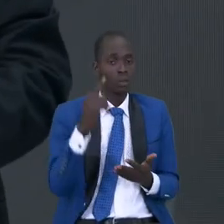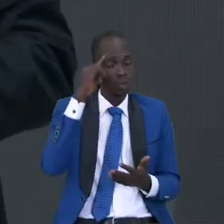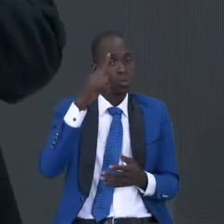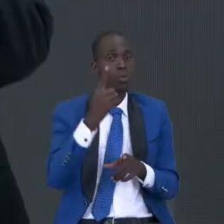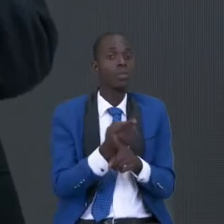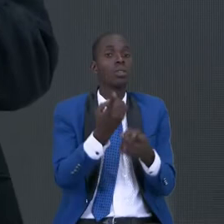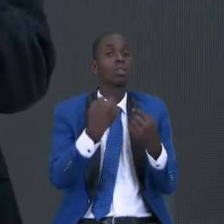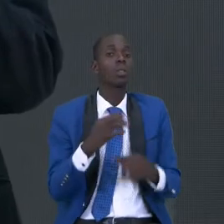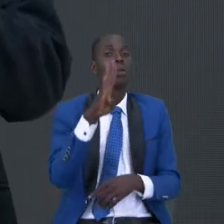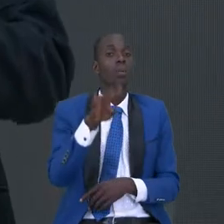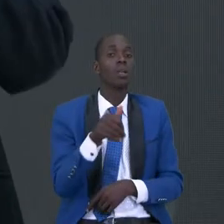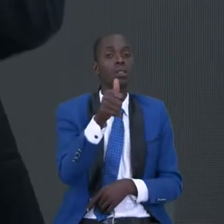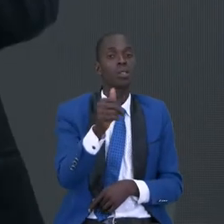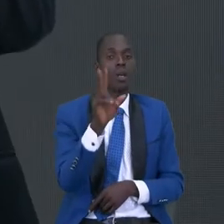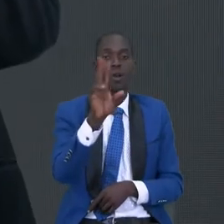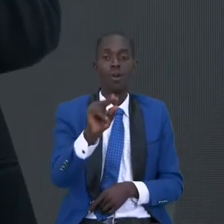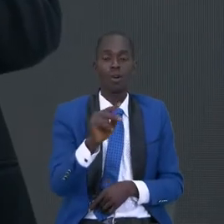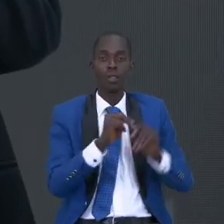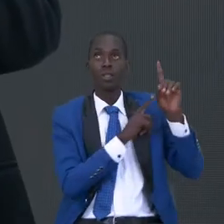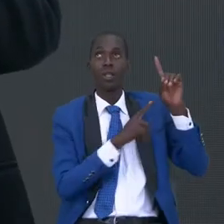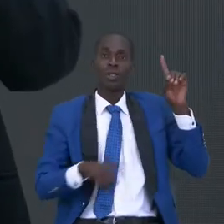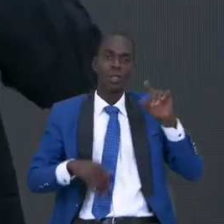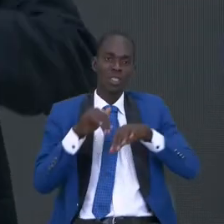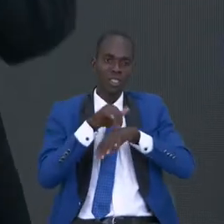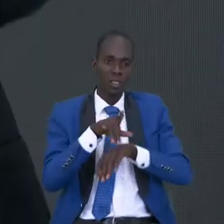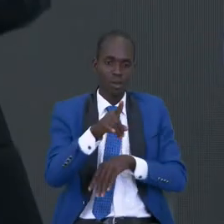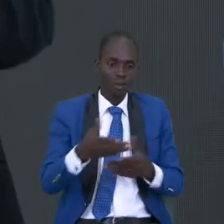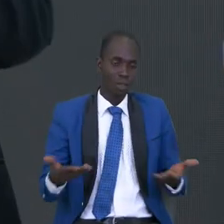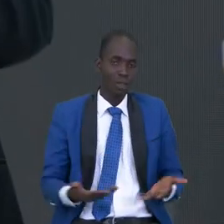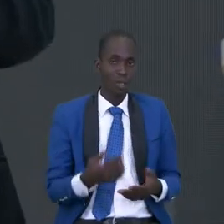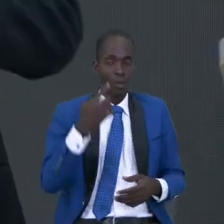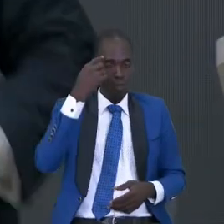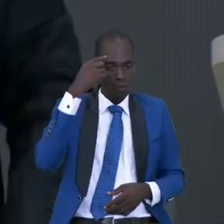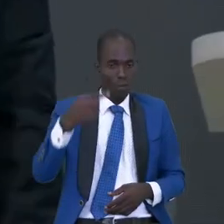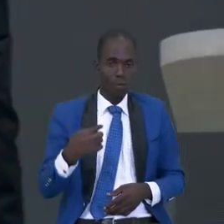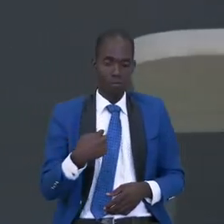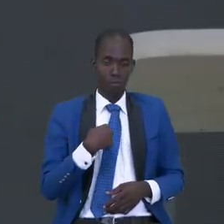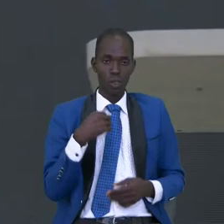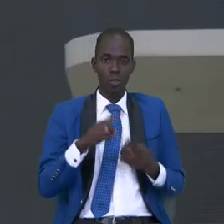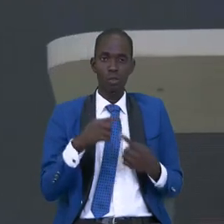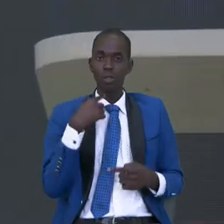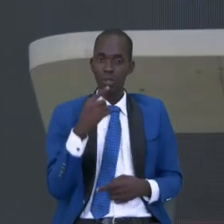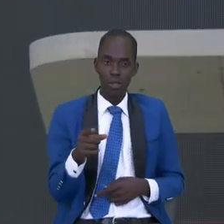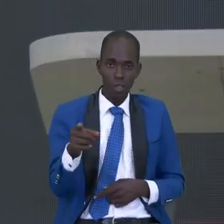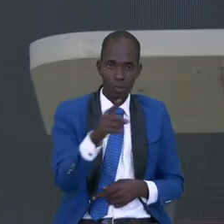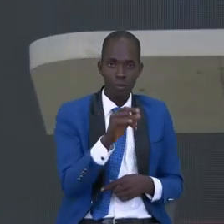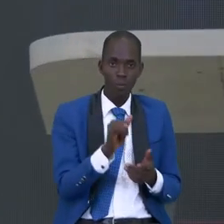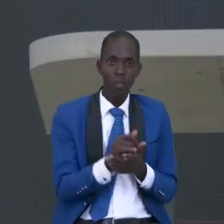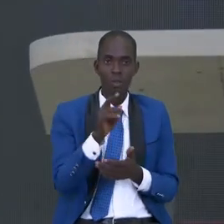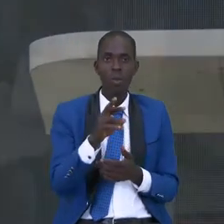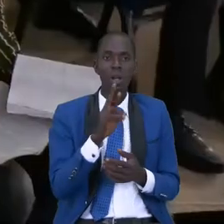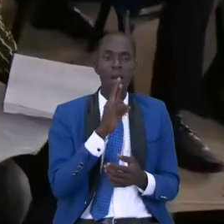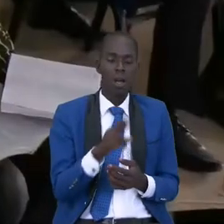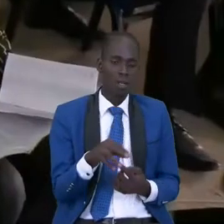yourself. The Lord sent you here for me to tell you that you are unique and special in